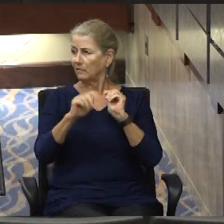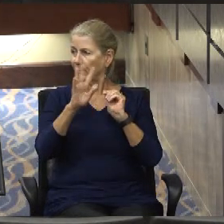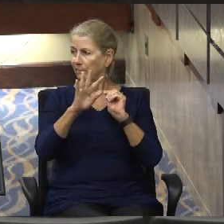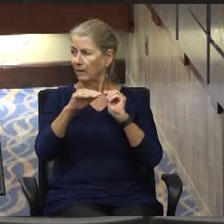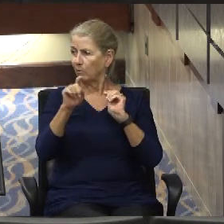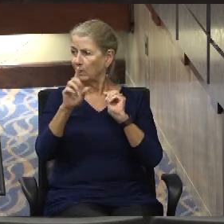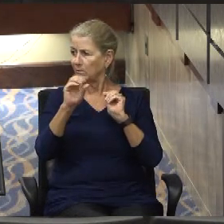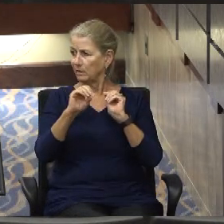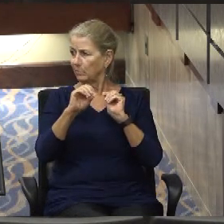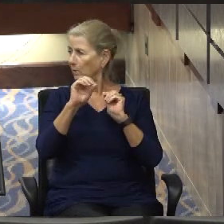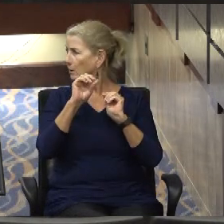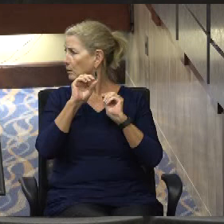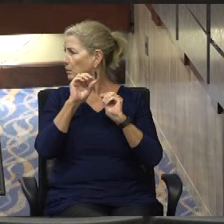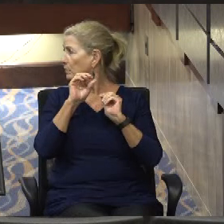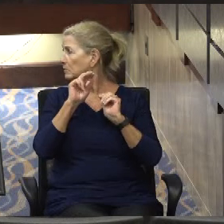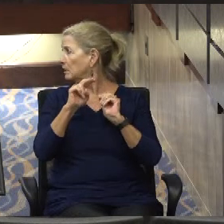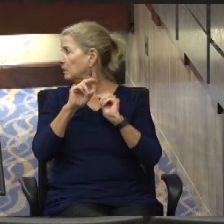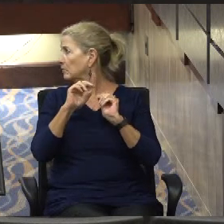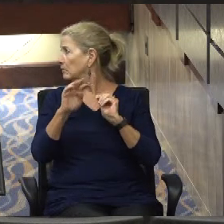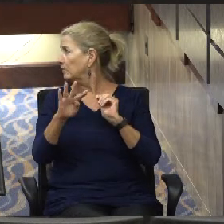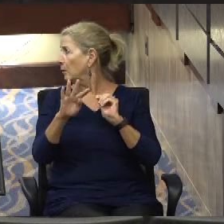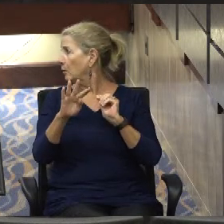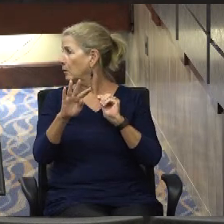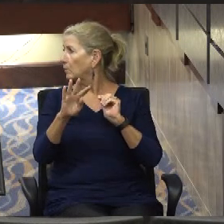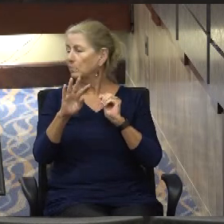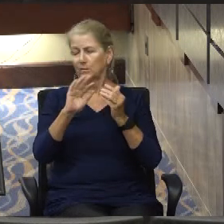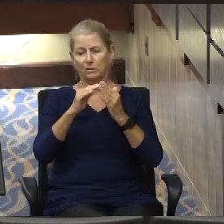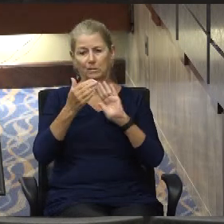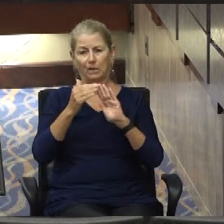551.074, City Attorney Jennifer Ritchie.